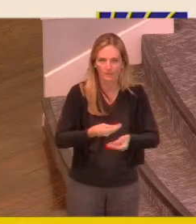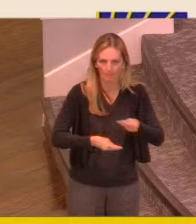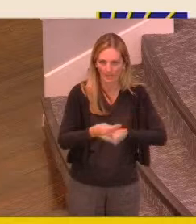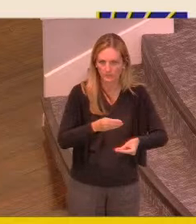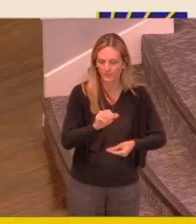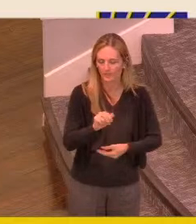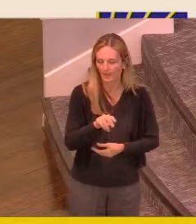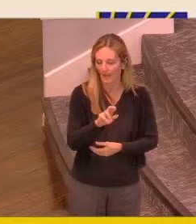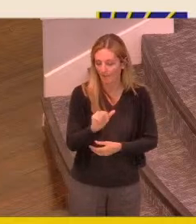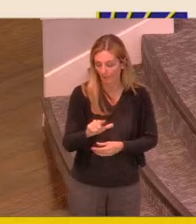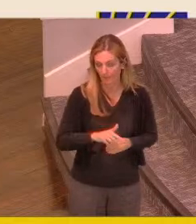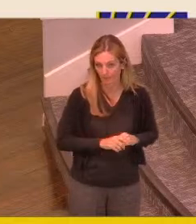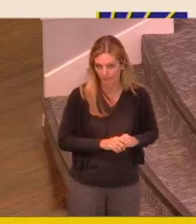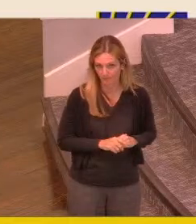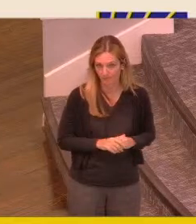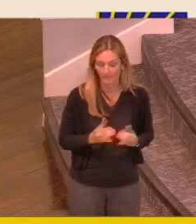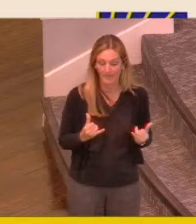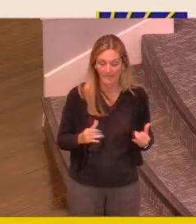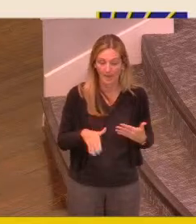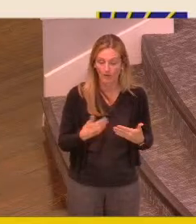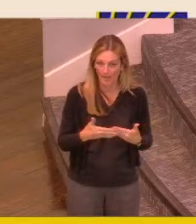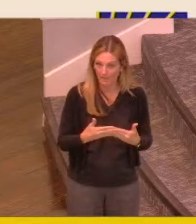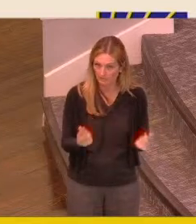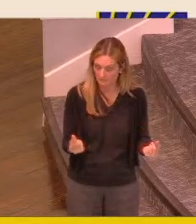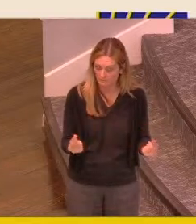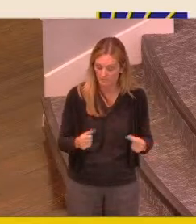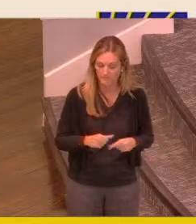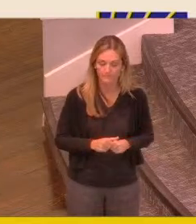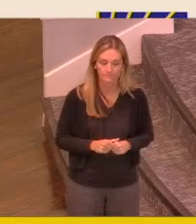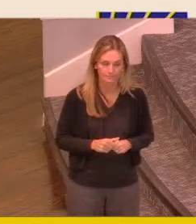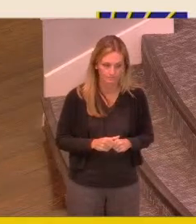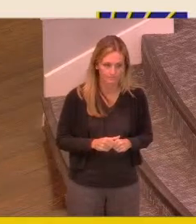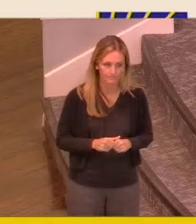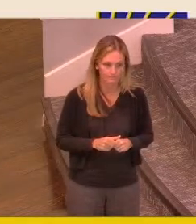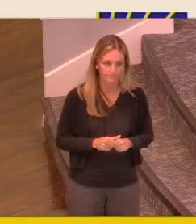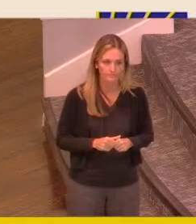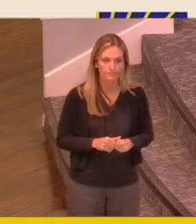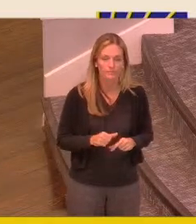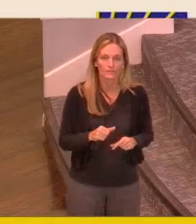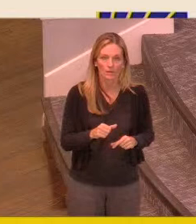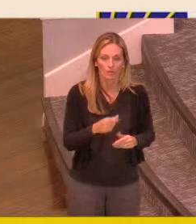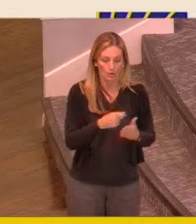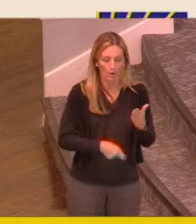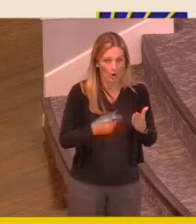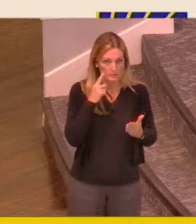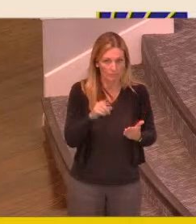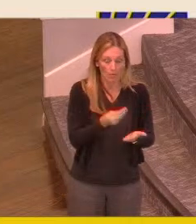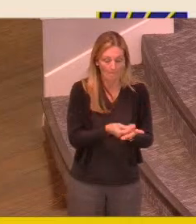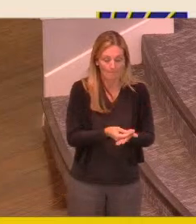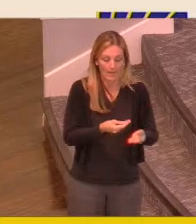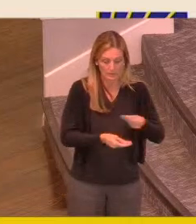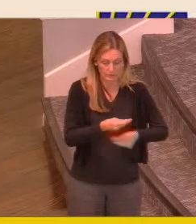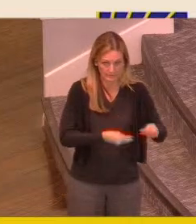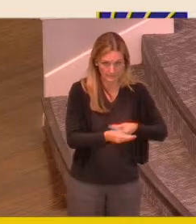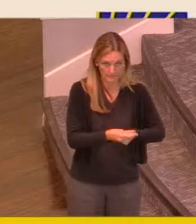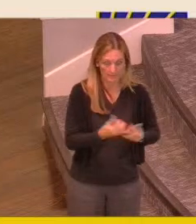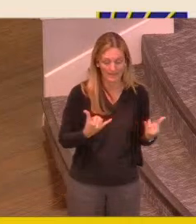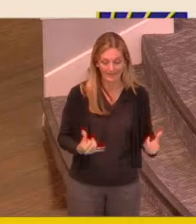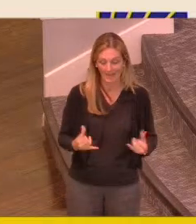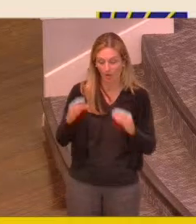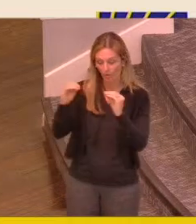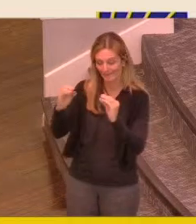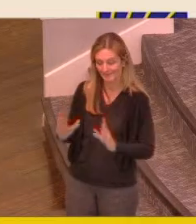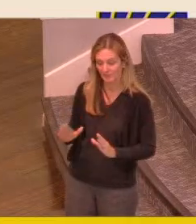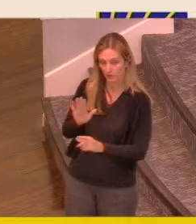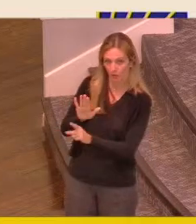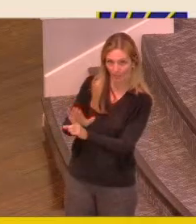So some next steps for us are to model the cost for budget purposes, to convert the teacher salary scale and the